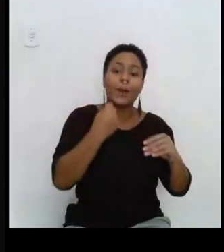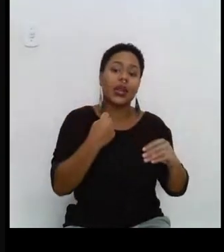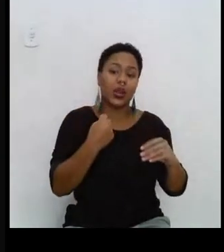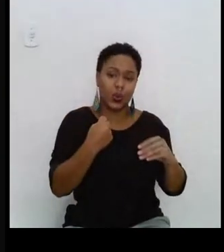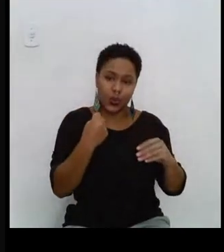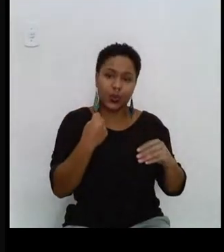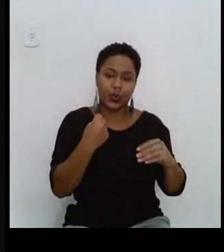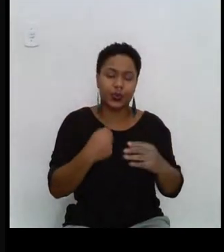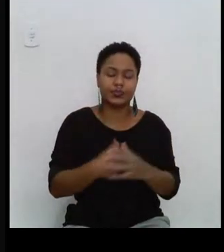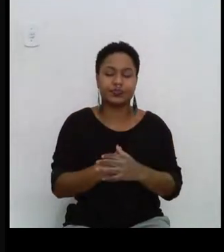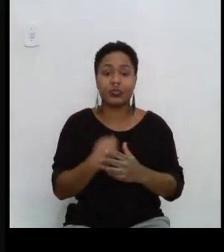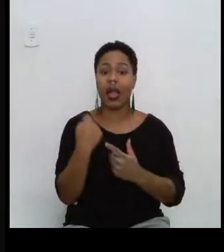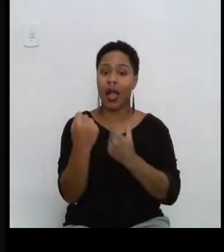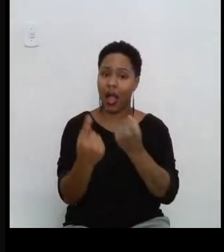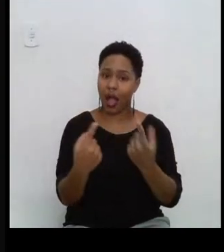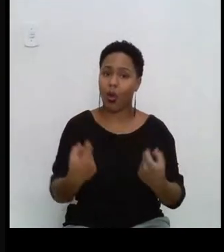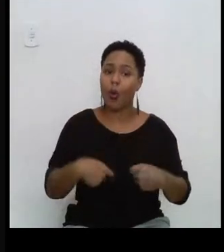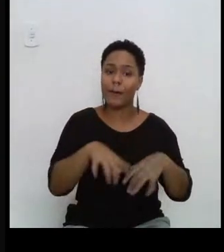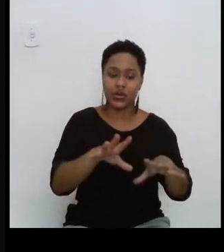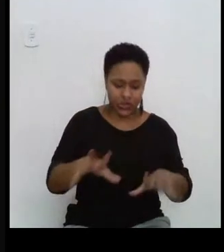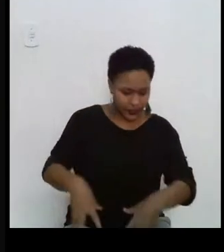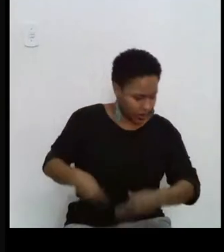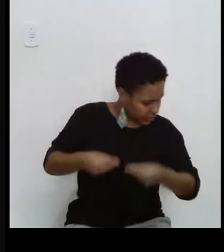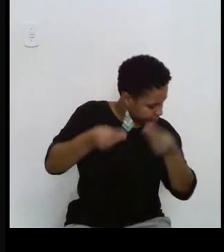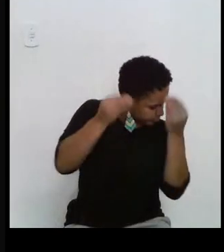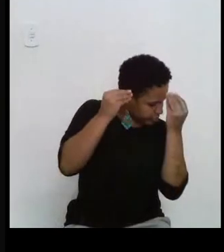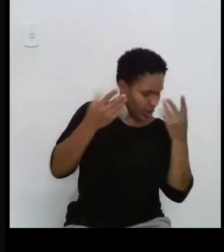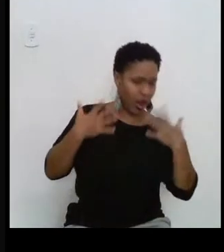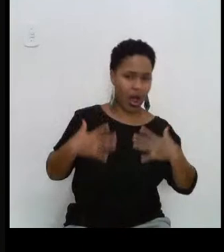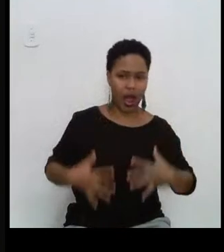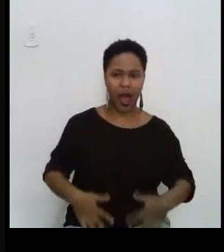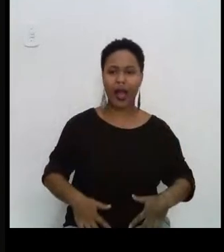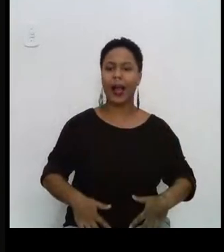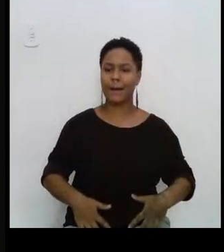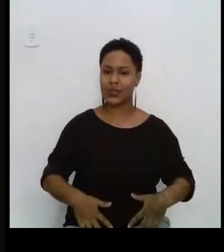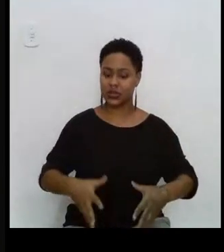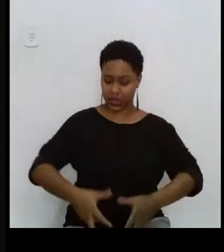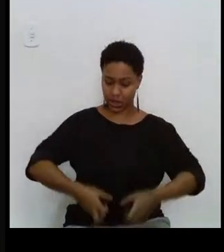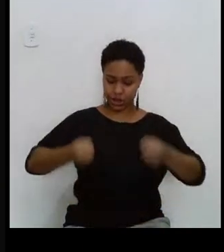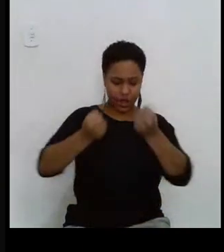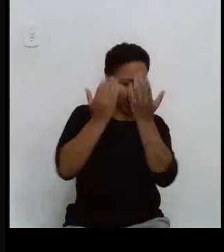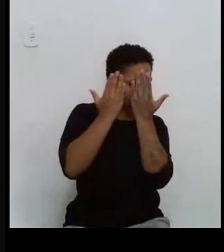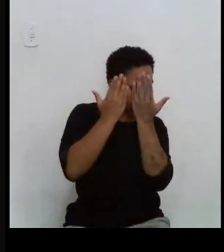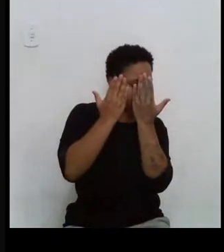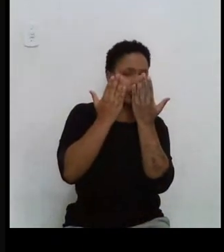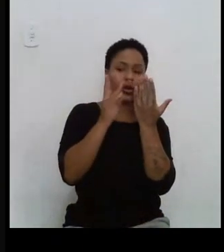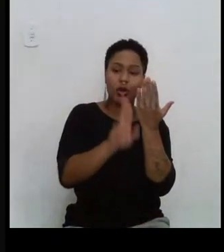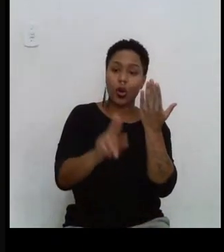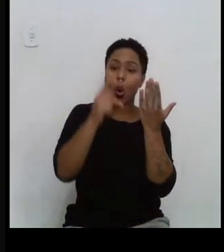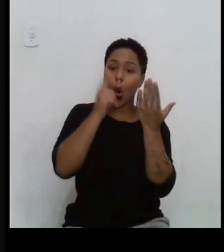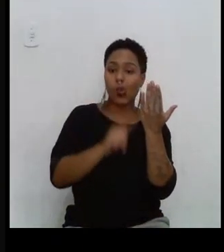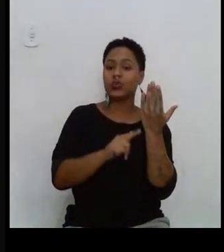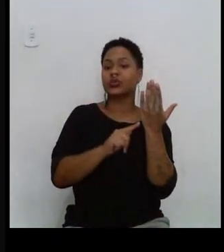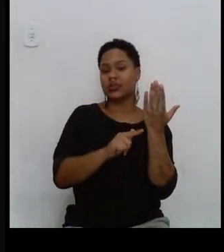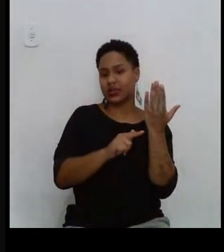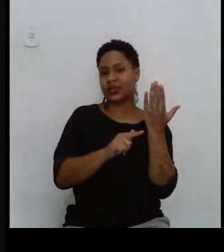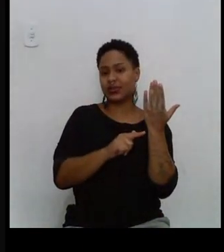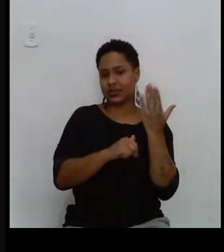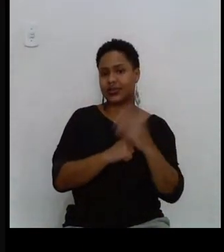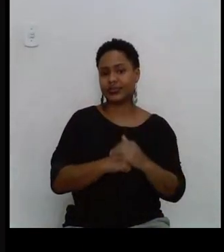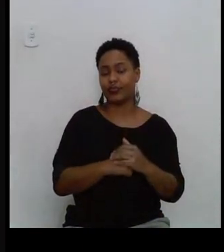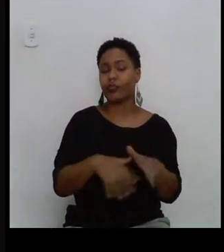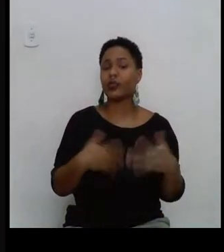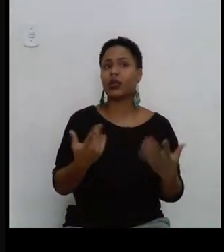Prison Within and covered with Sweet Soul and money Back And